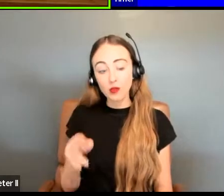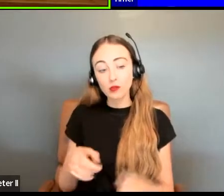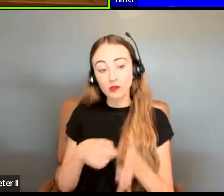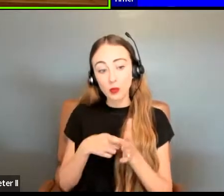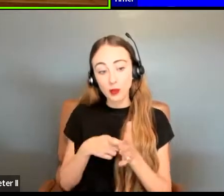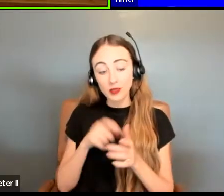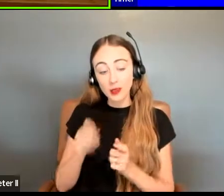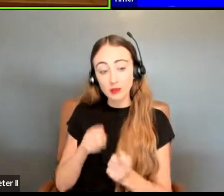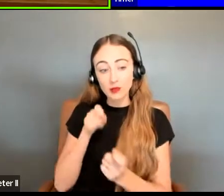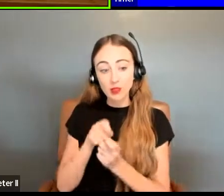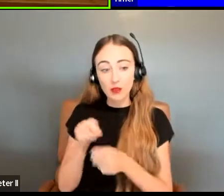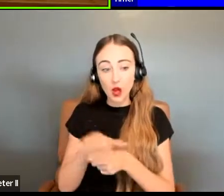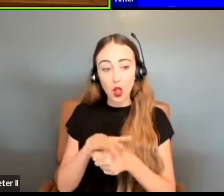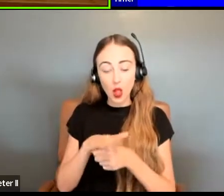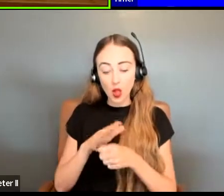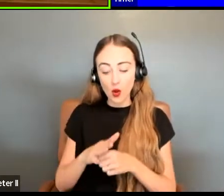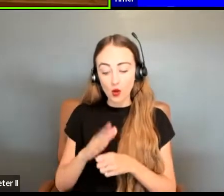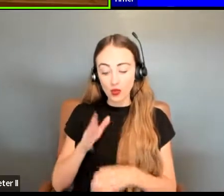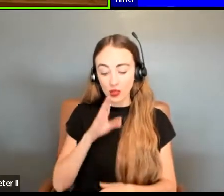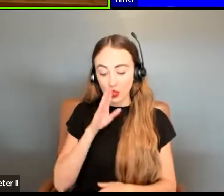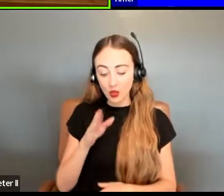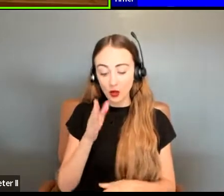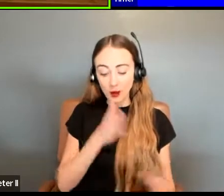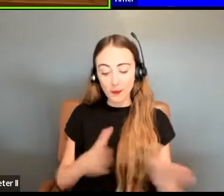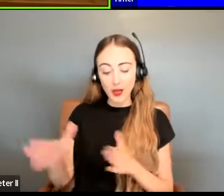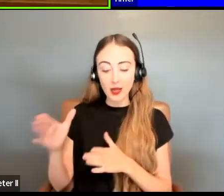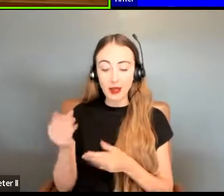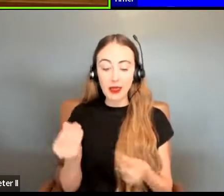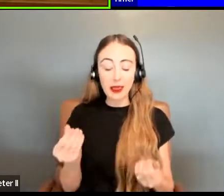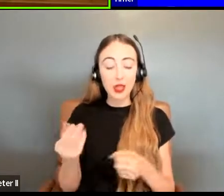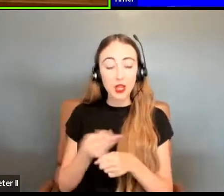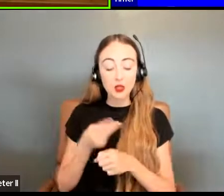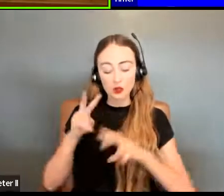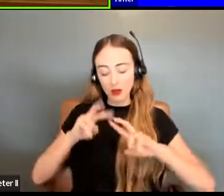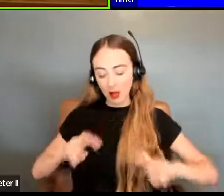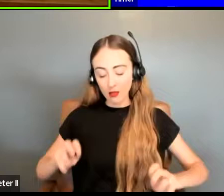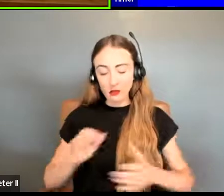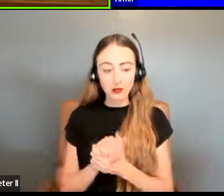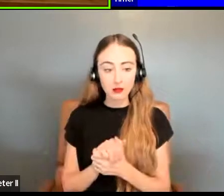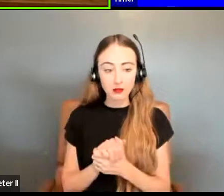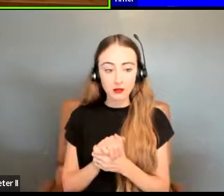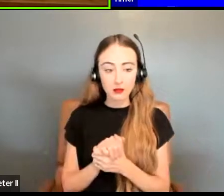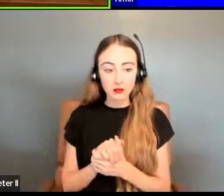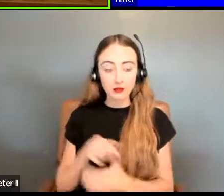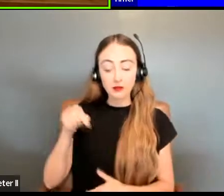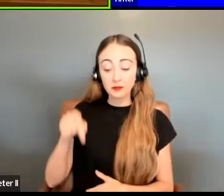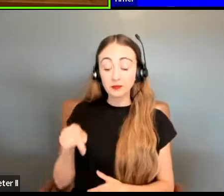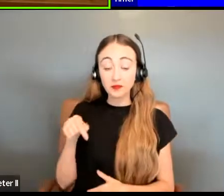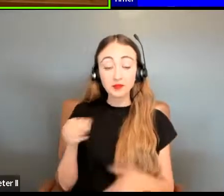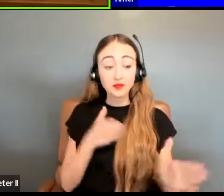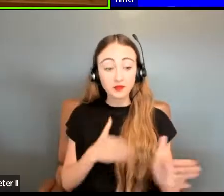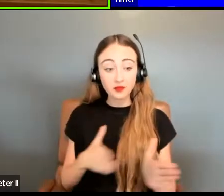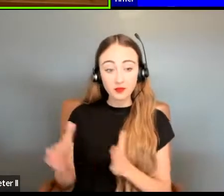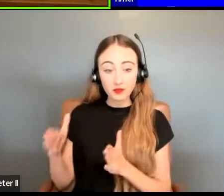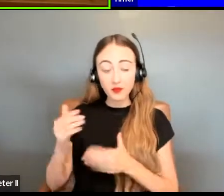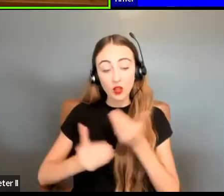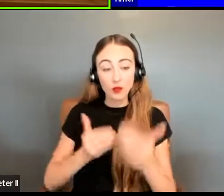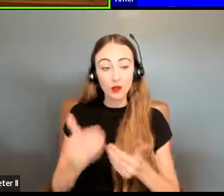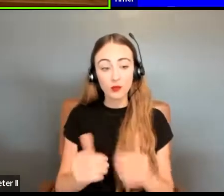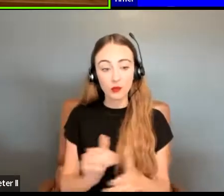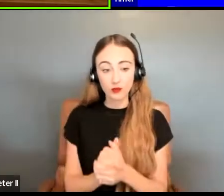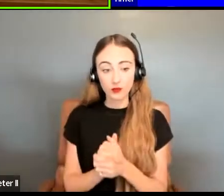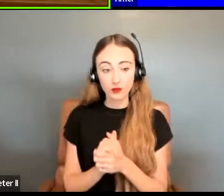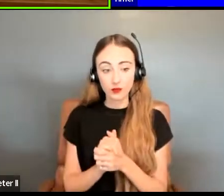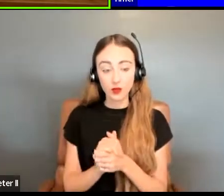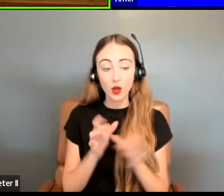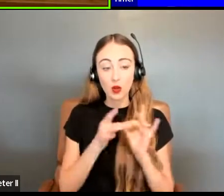specific, locally targeted planning and land use analysis. For the Congress Heights Small Area Plan, the planning process,